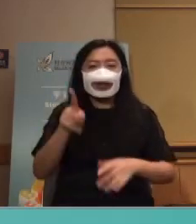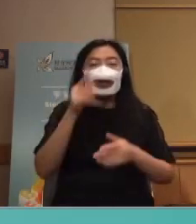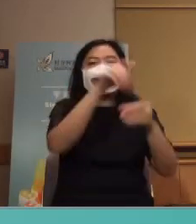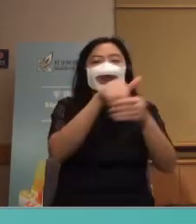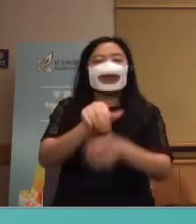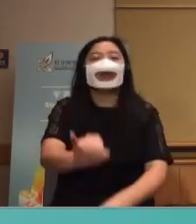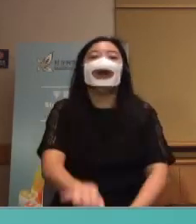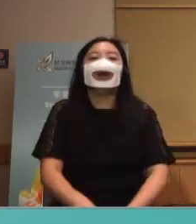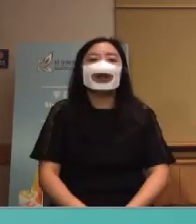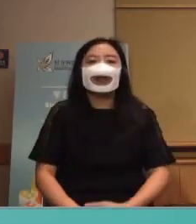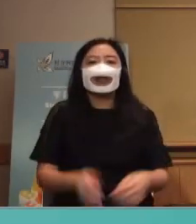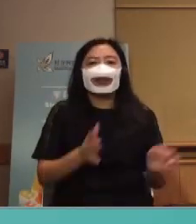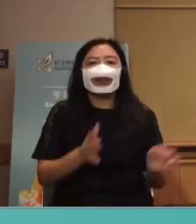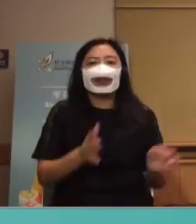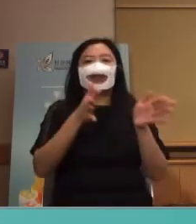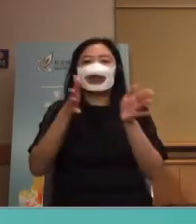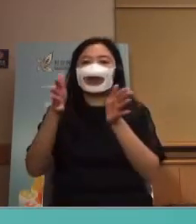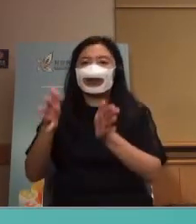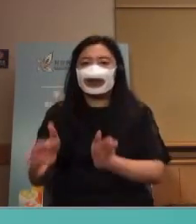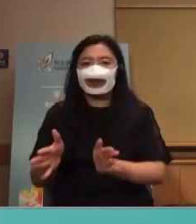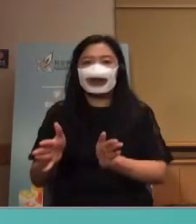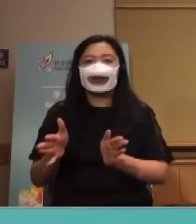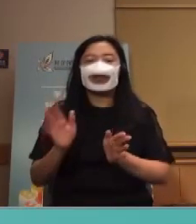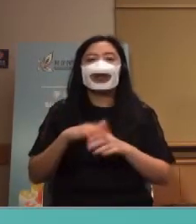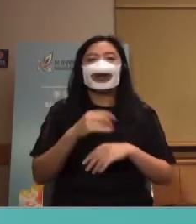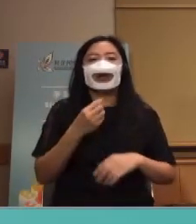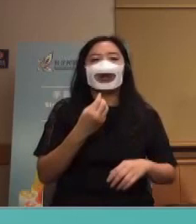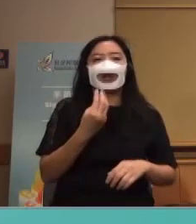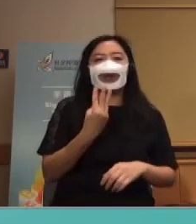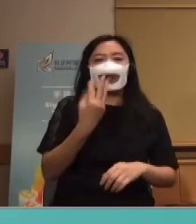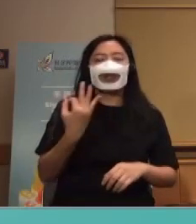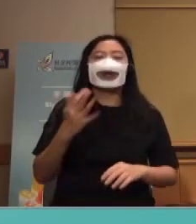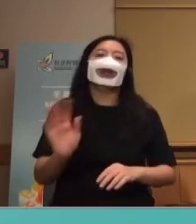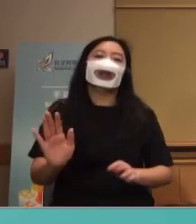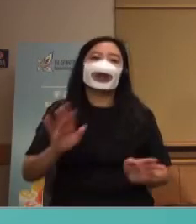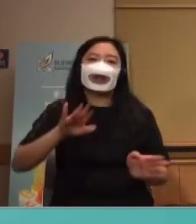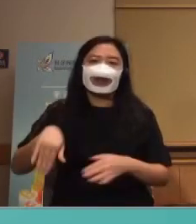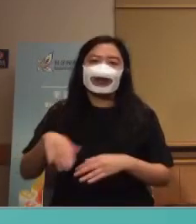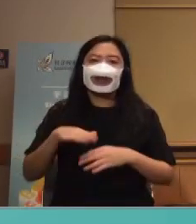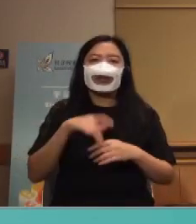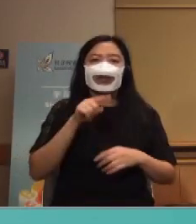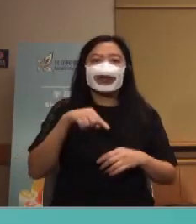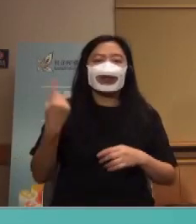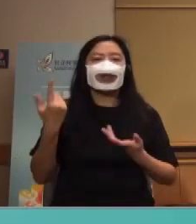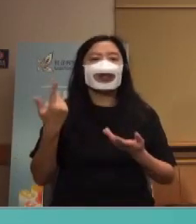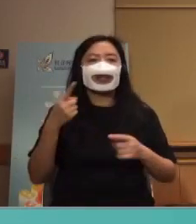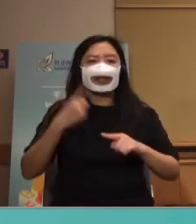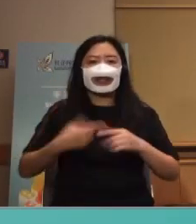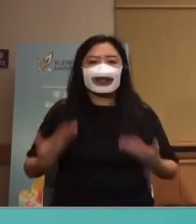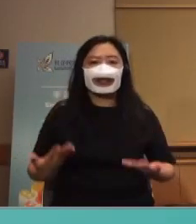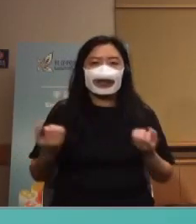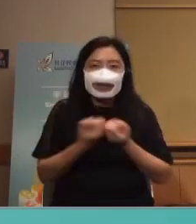out of Web3 a little bit, because we talked about, very practical stuff that's been happening right now. Web3